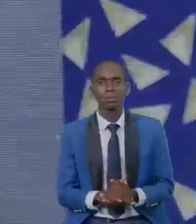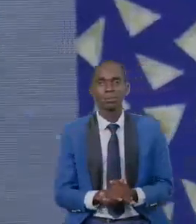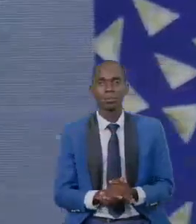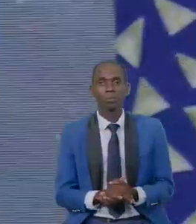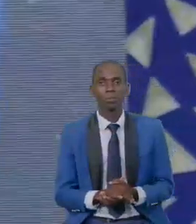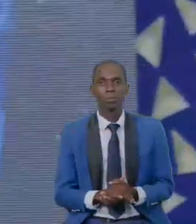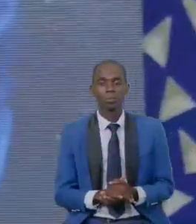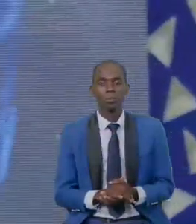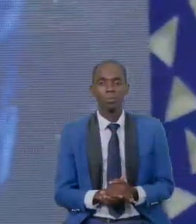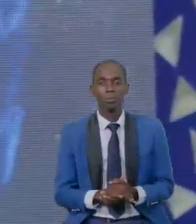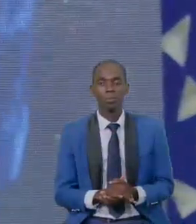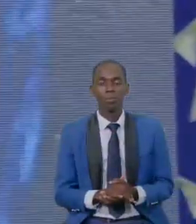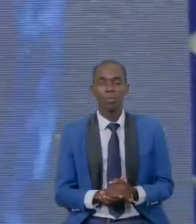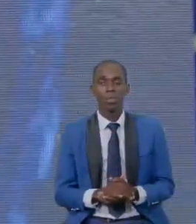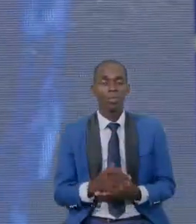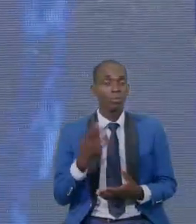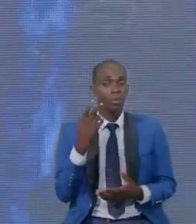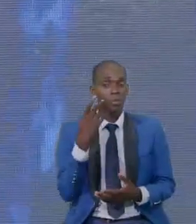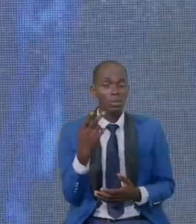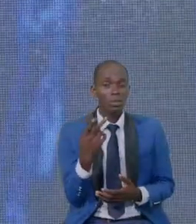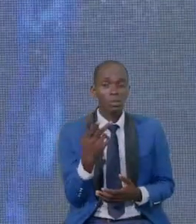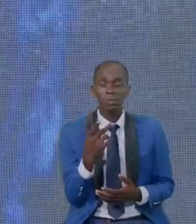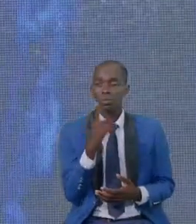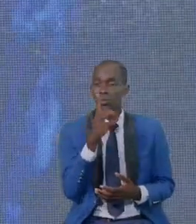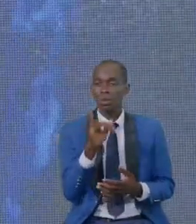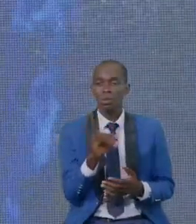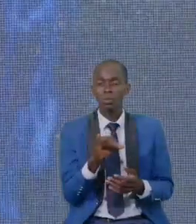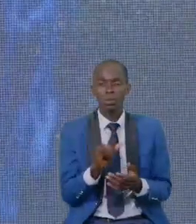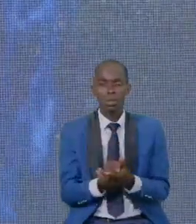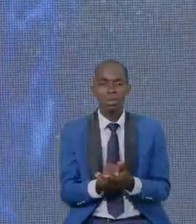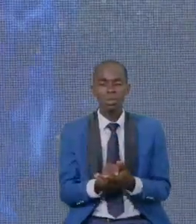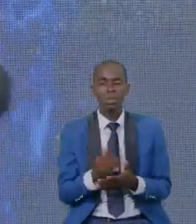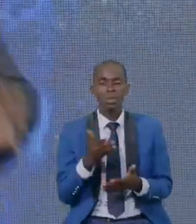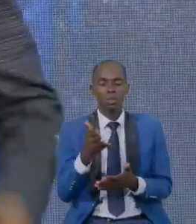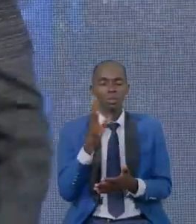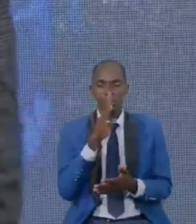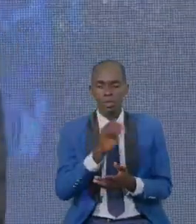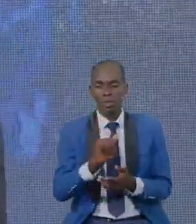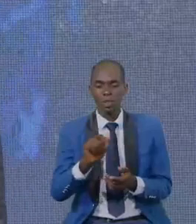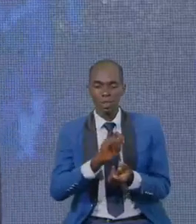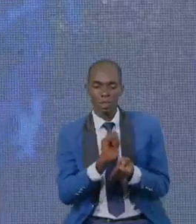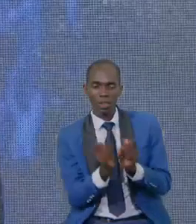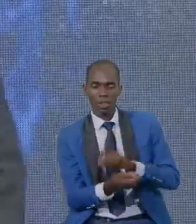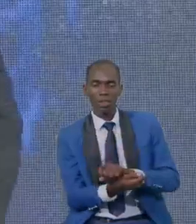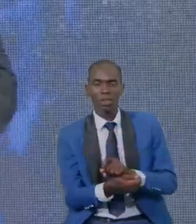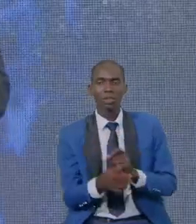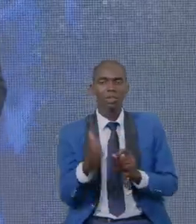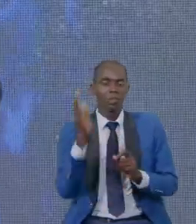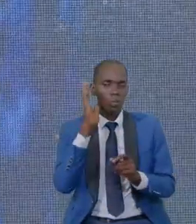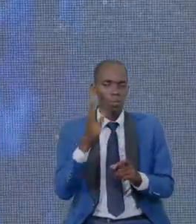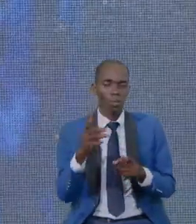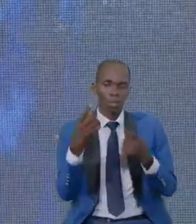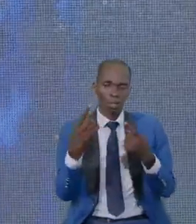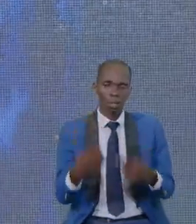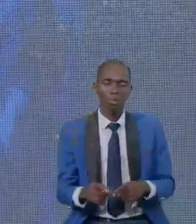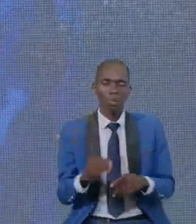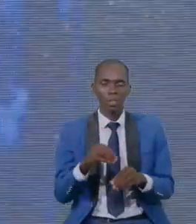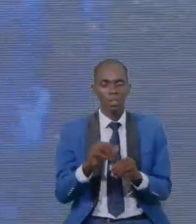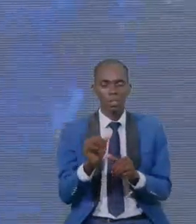In short, so that a transformation, a change will happen in every